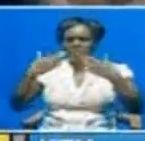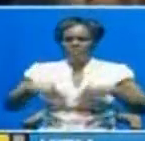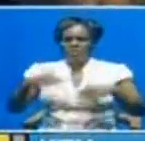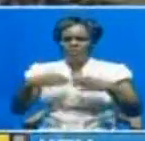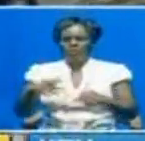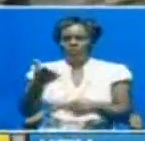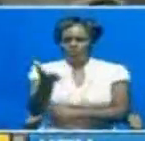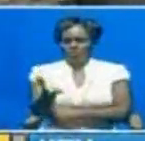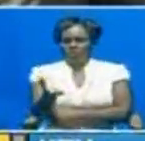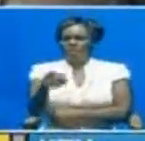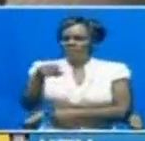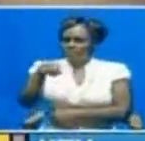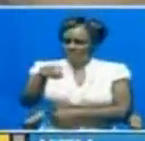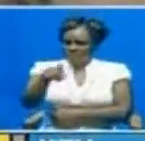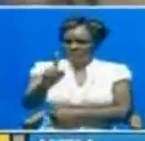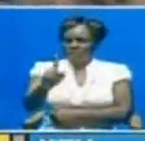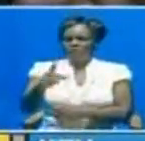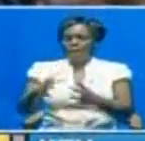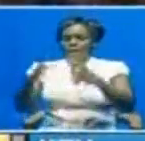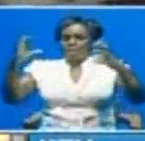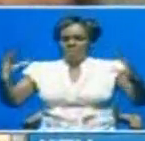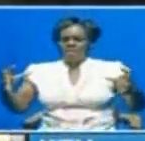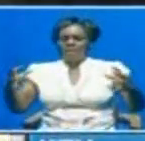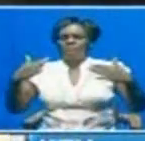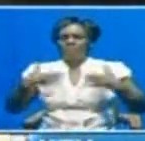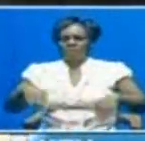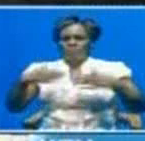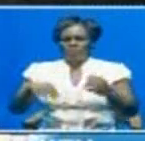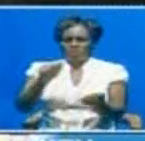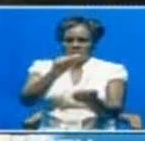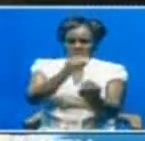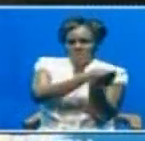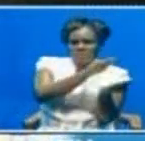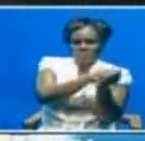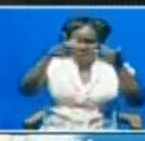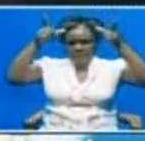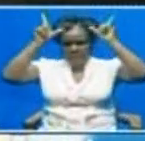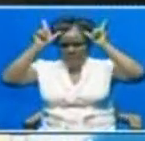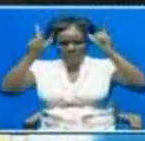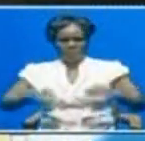grazing, but Kathurima is among the large commercial farmers.